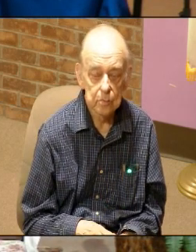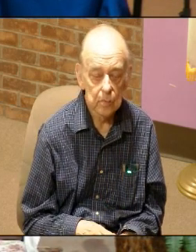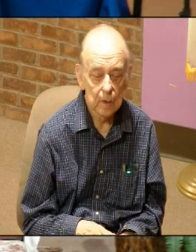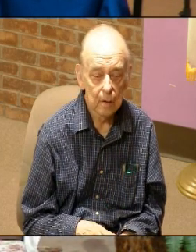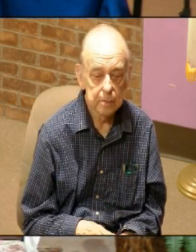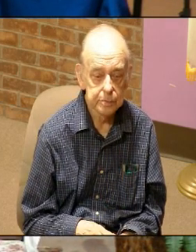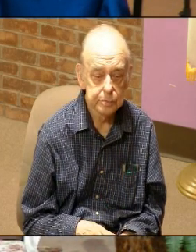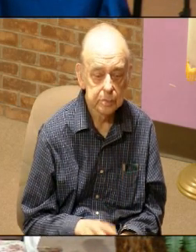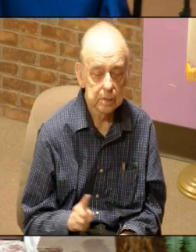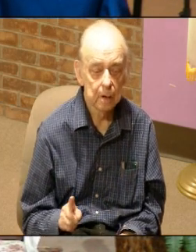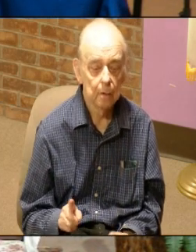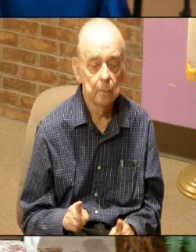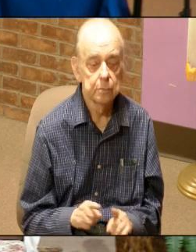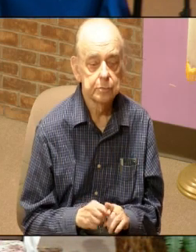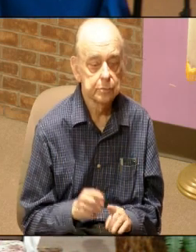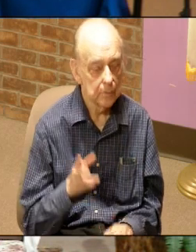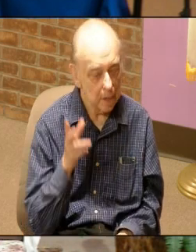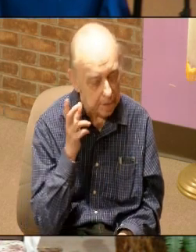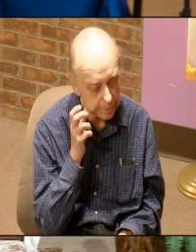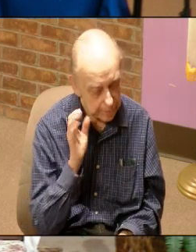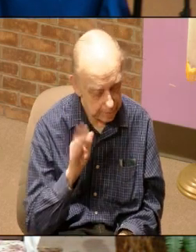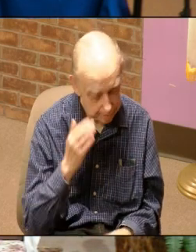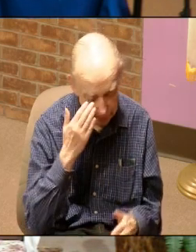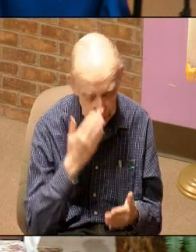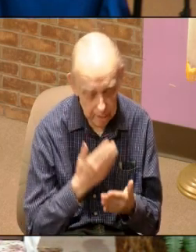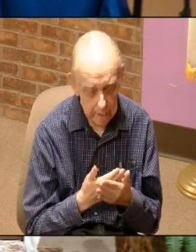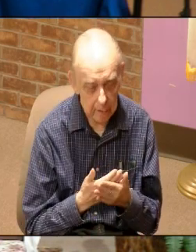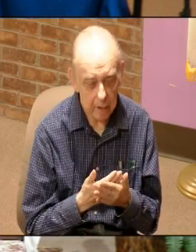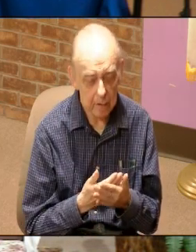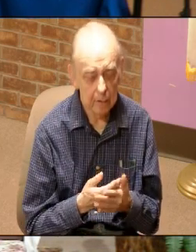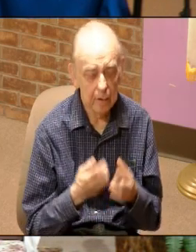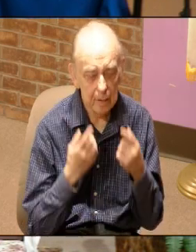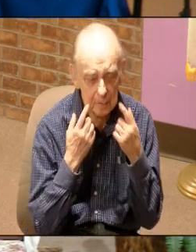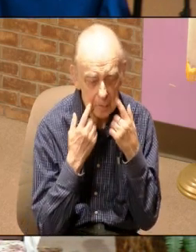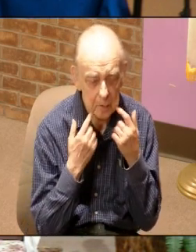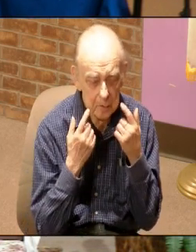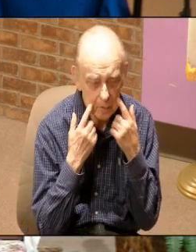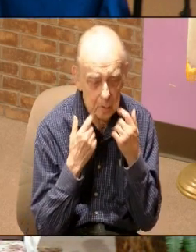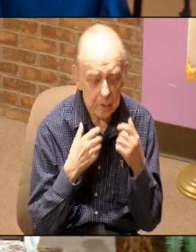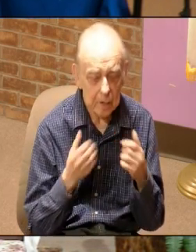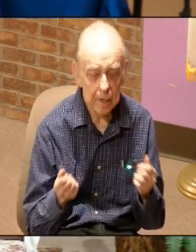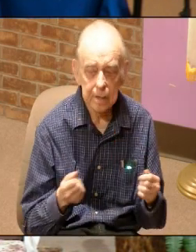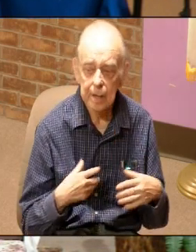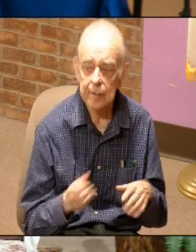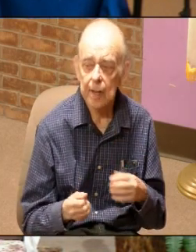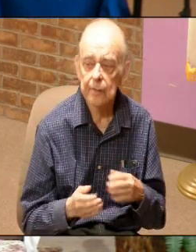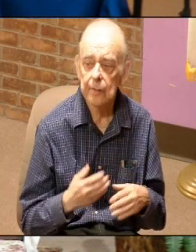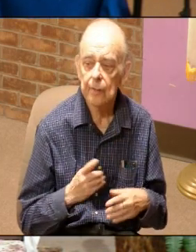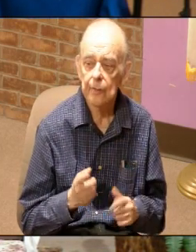is as she listened to her son cry and take that first breath